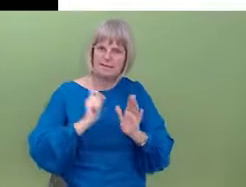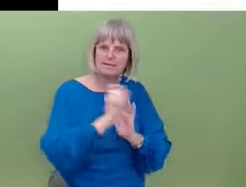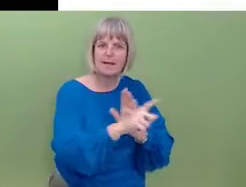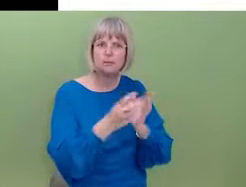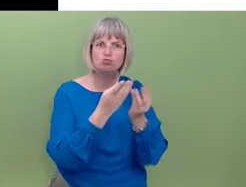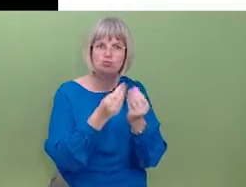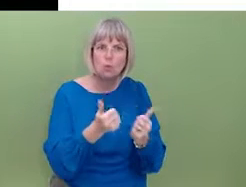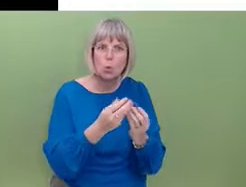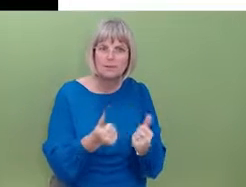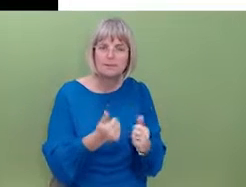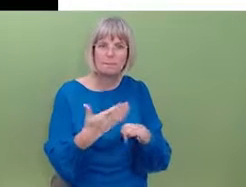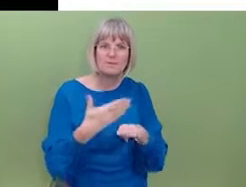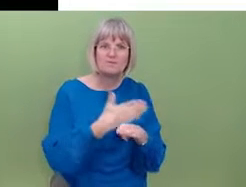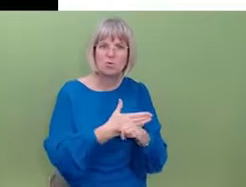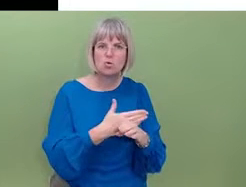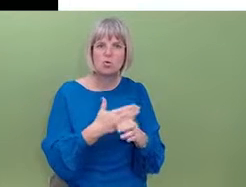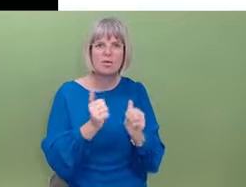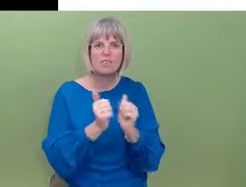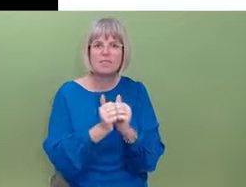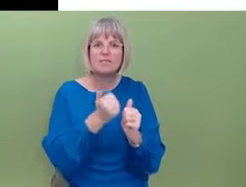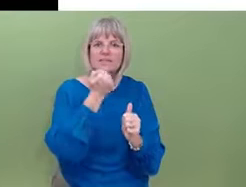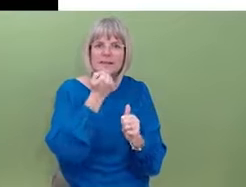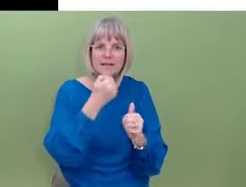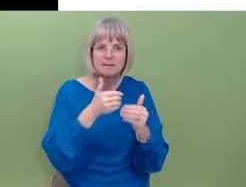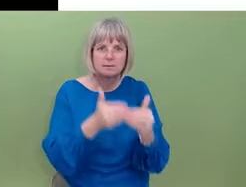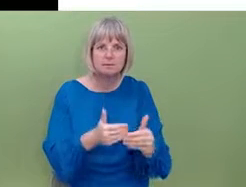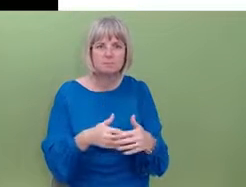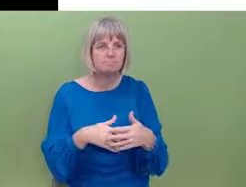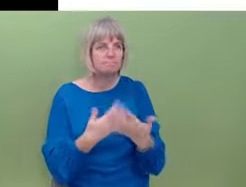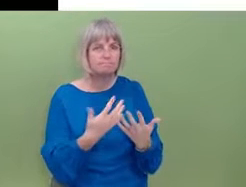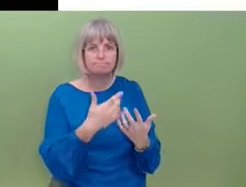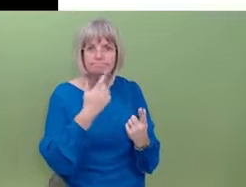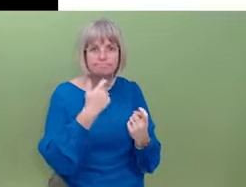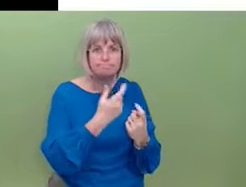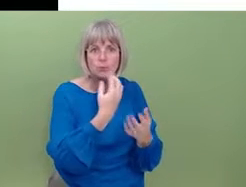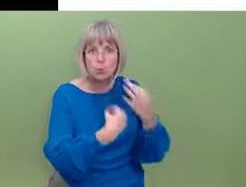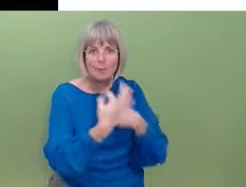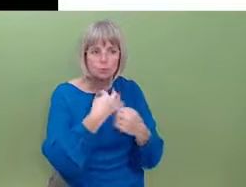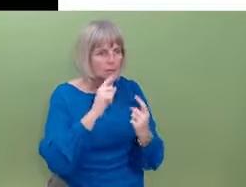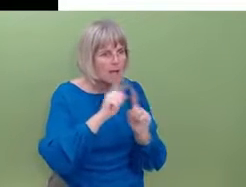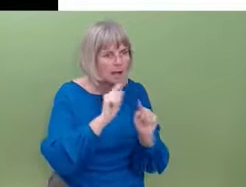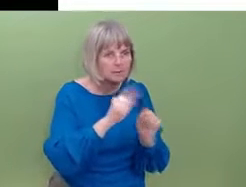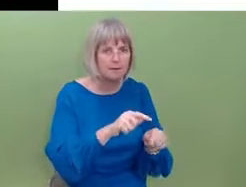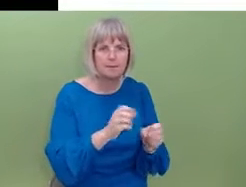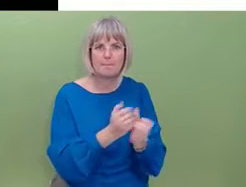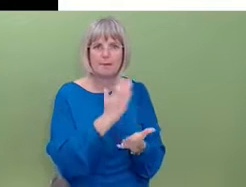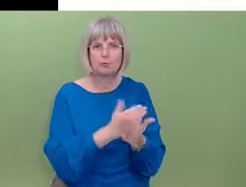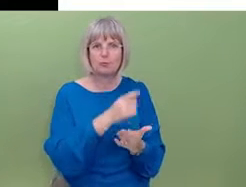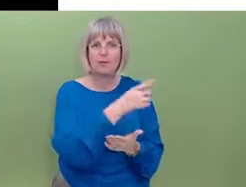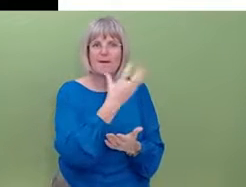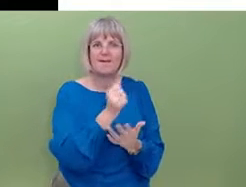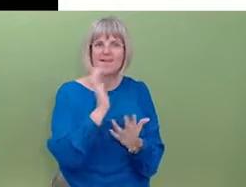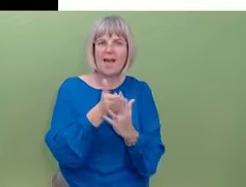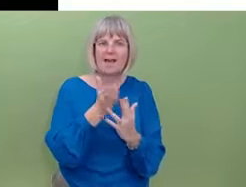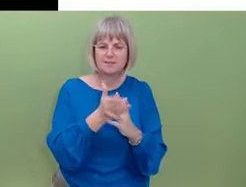answer any questions about the worksheets and make sure that a young person has access to all of these, either via a